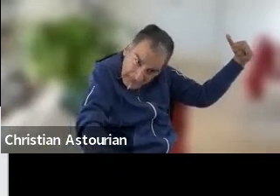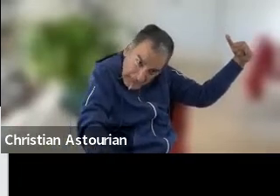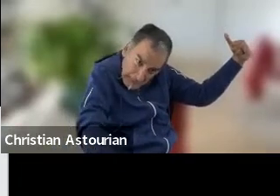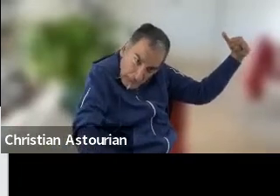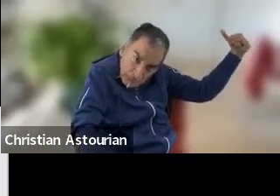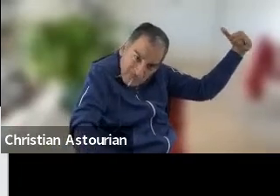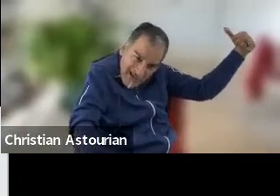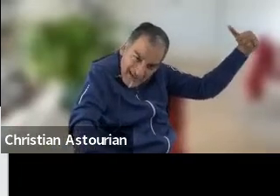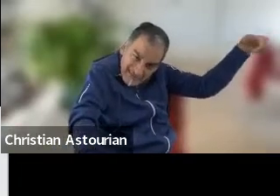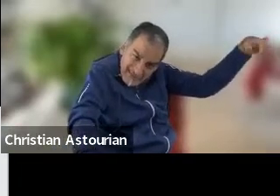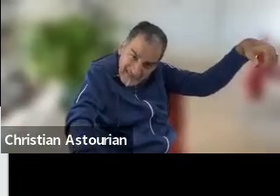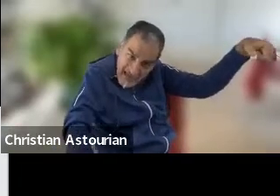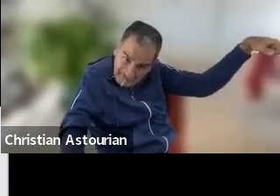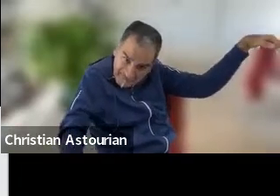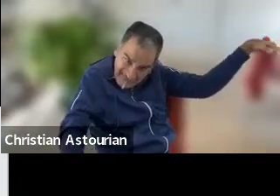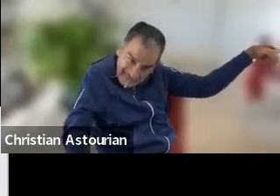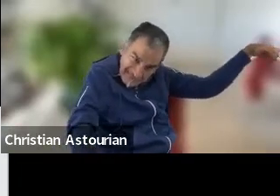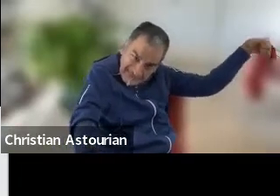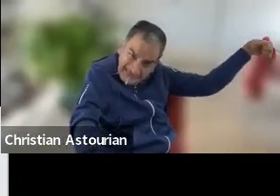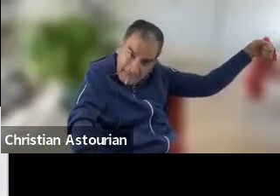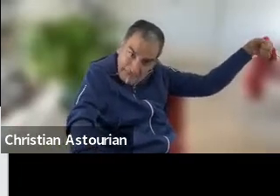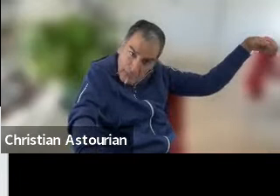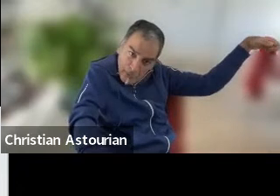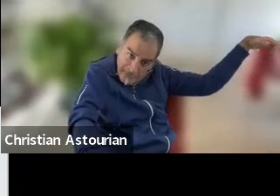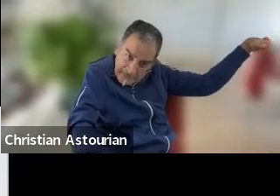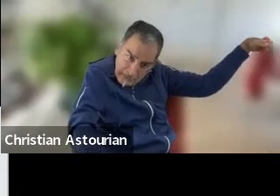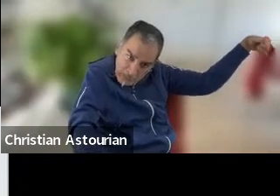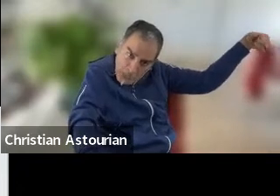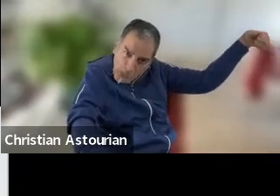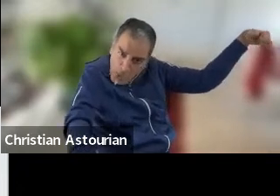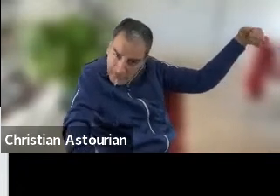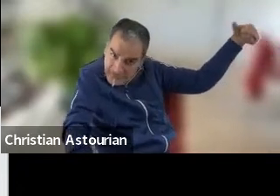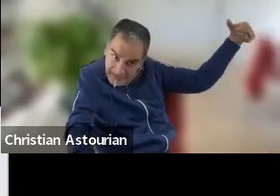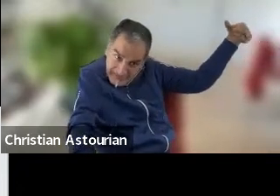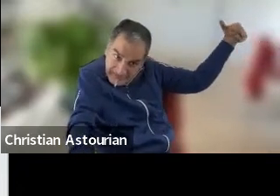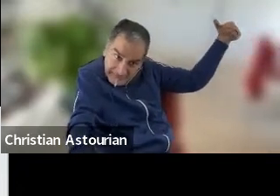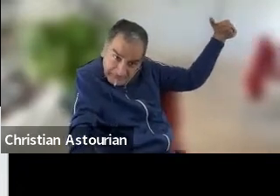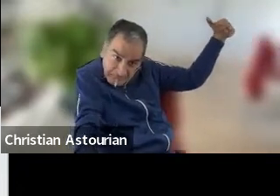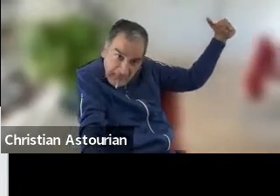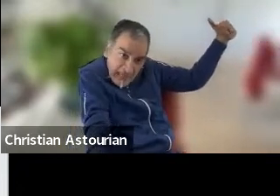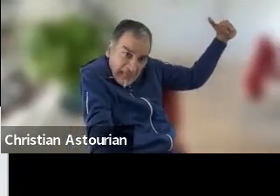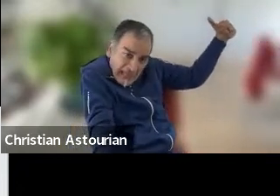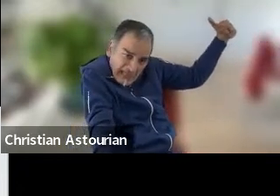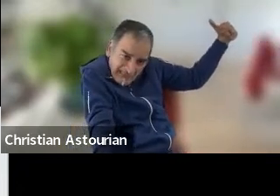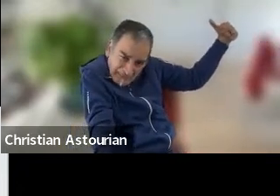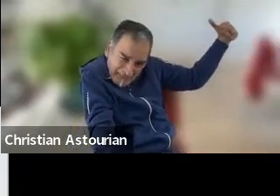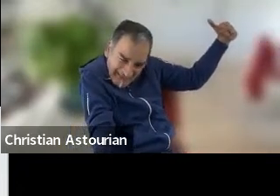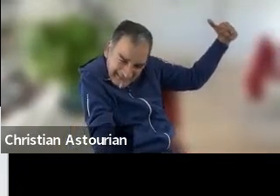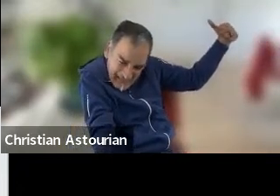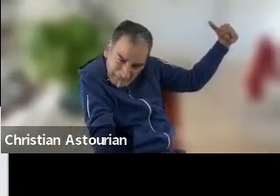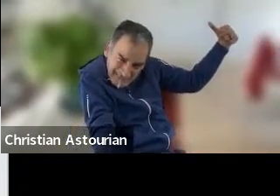difficult to find enough support workers.